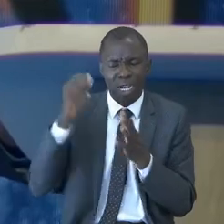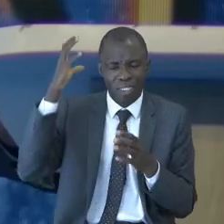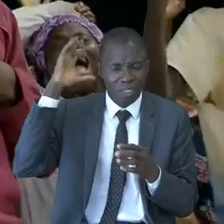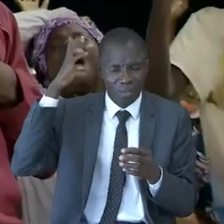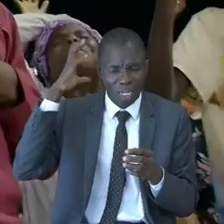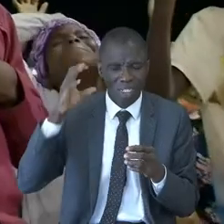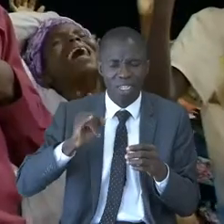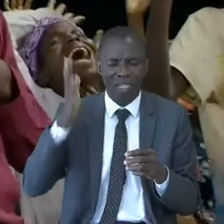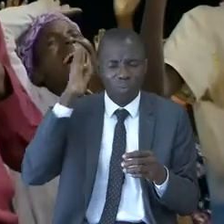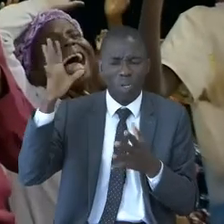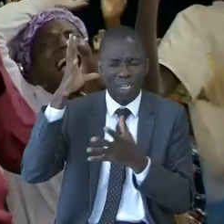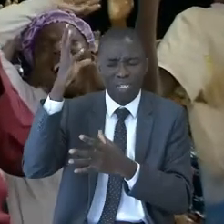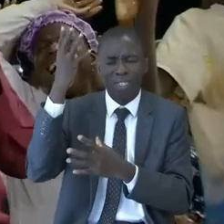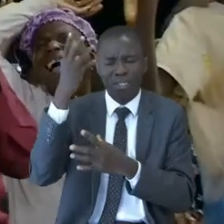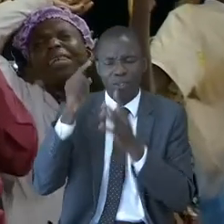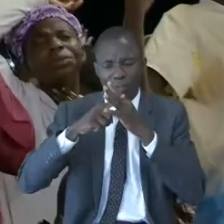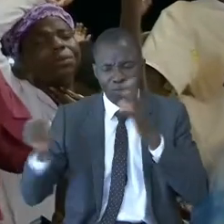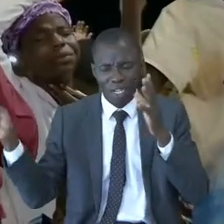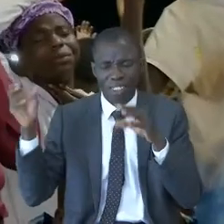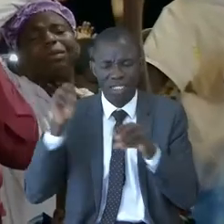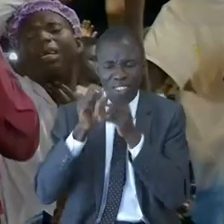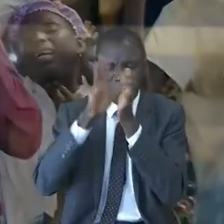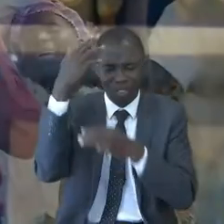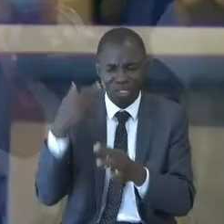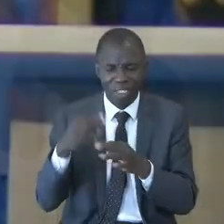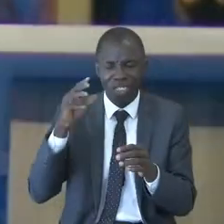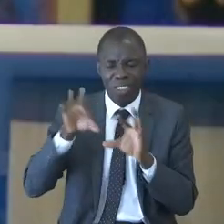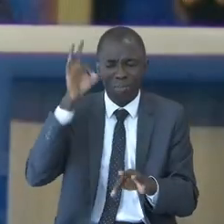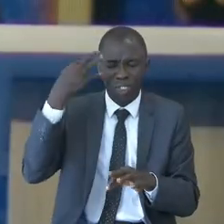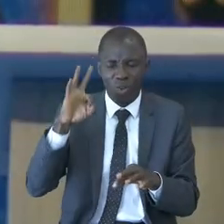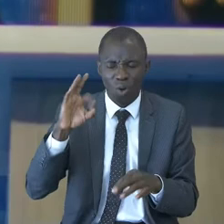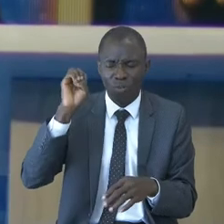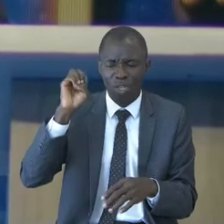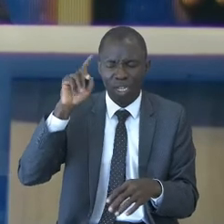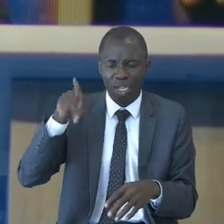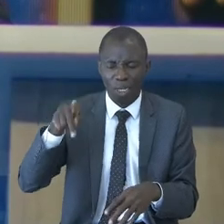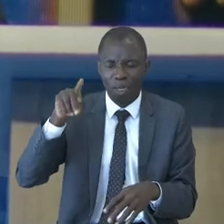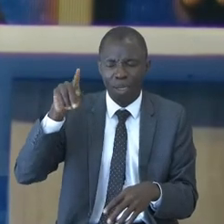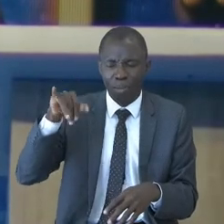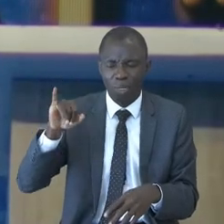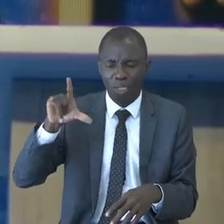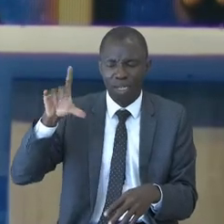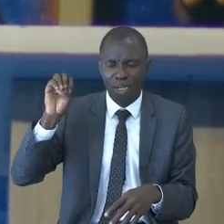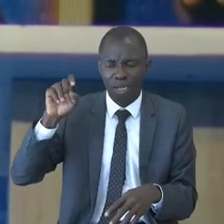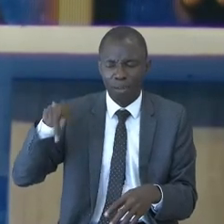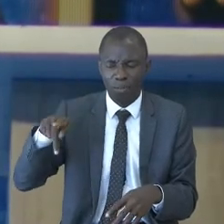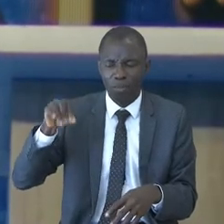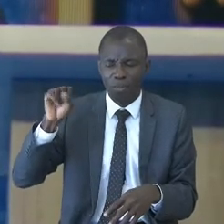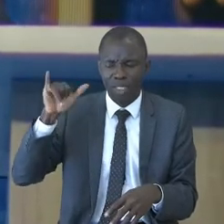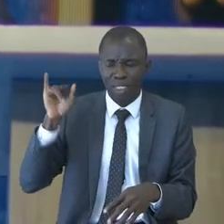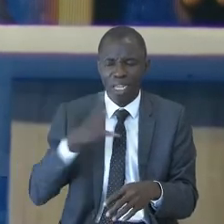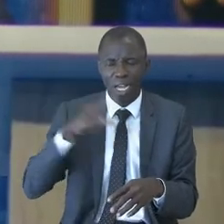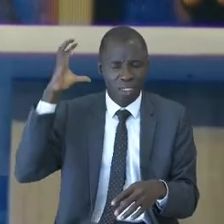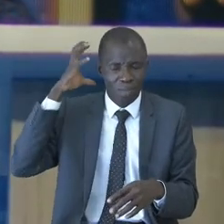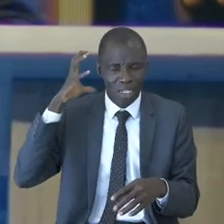right now. Spirit of epilepsy and spirit of madness, I command you,